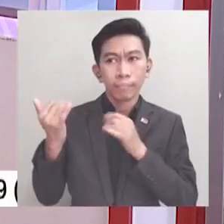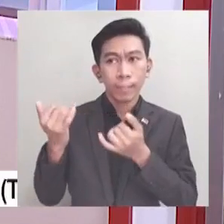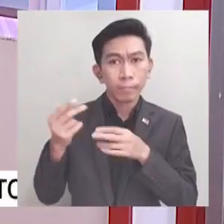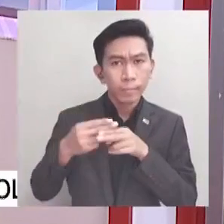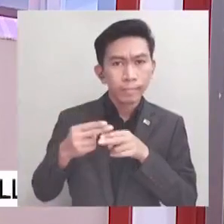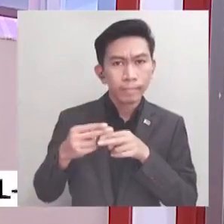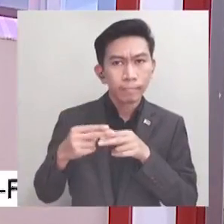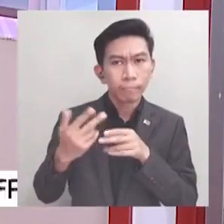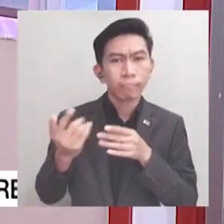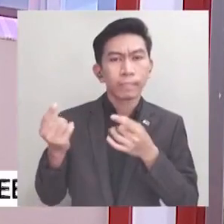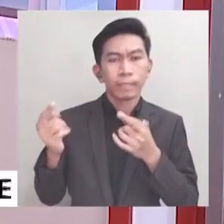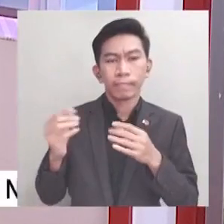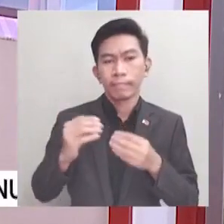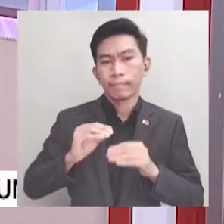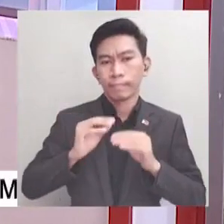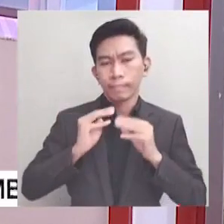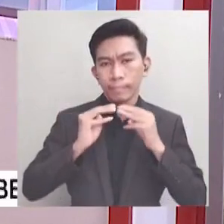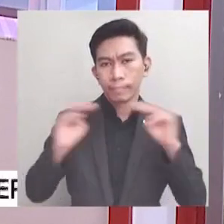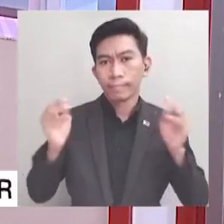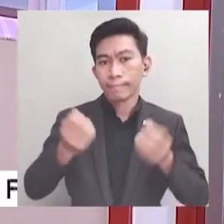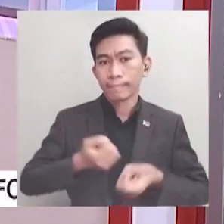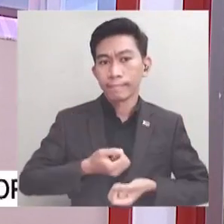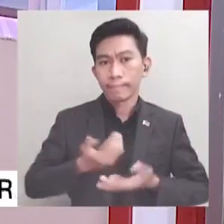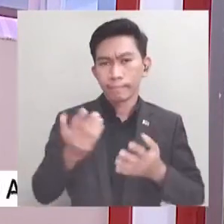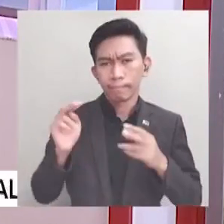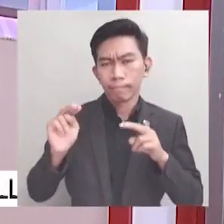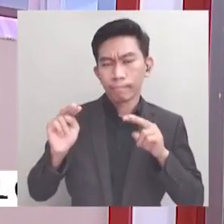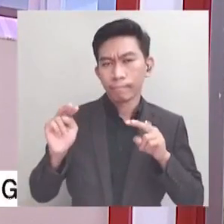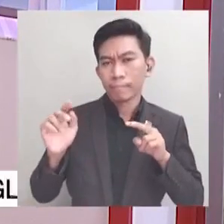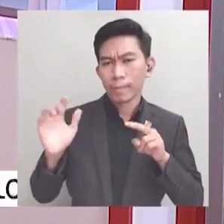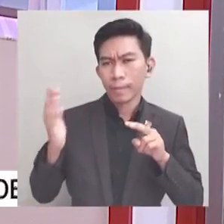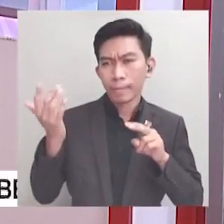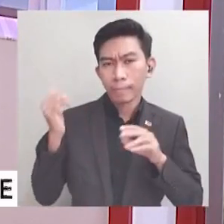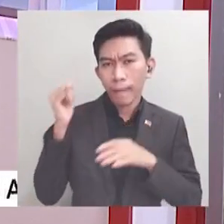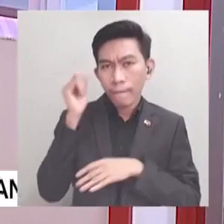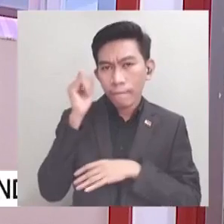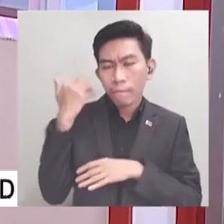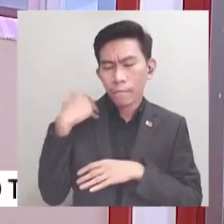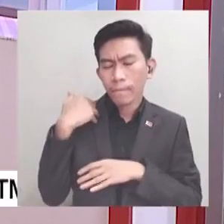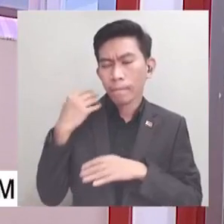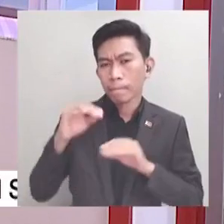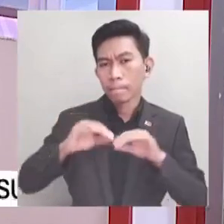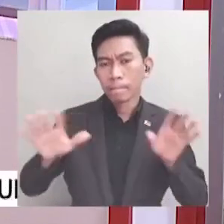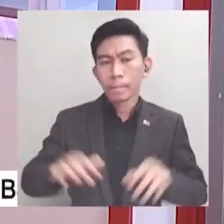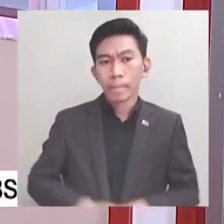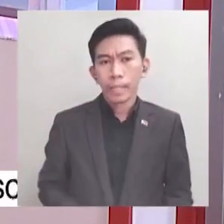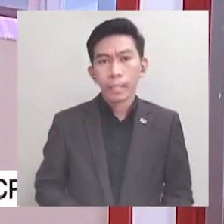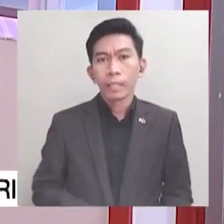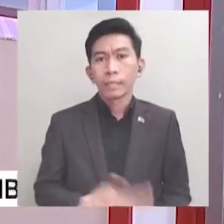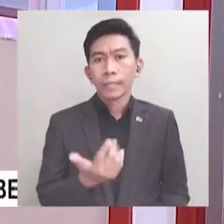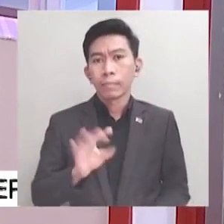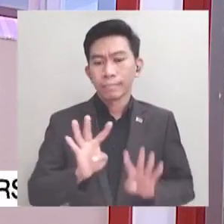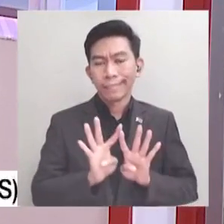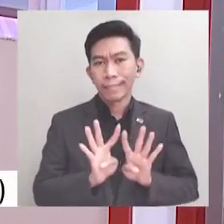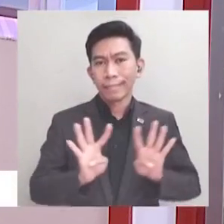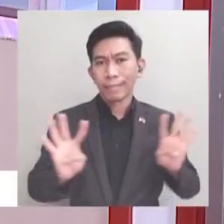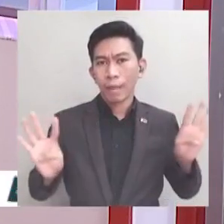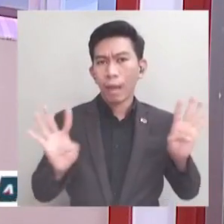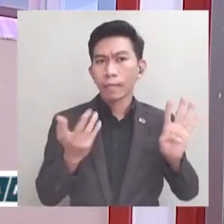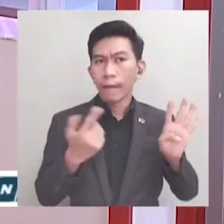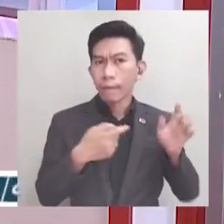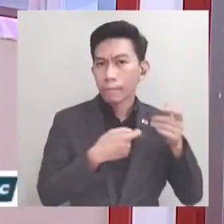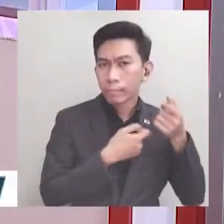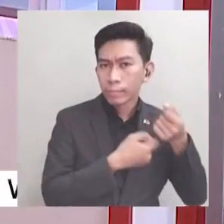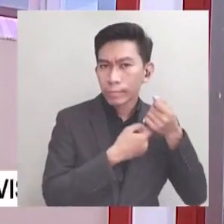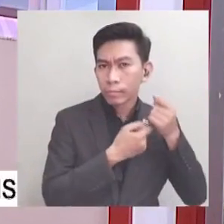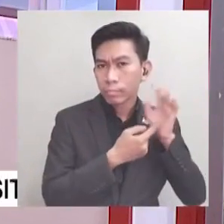for special coverage on this. The supporters are holding their very own demonstration along Commonwealth Avenue. For more on that story,